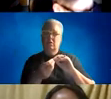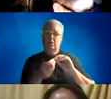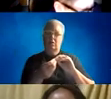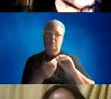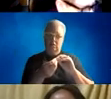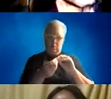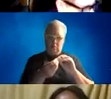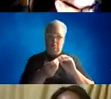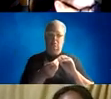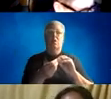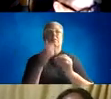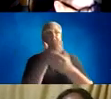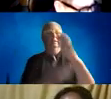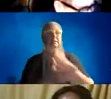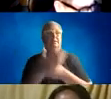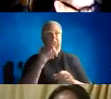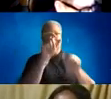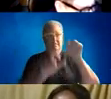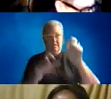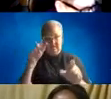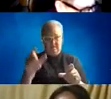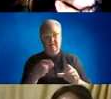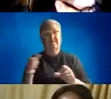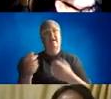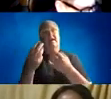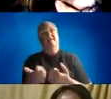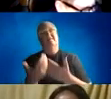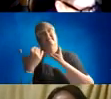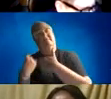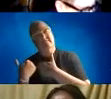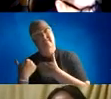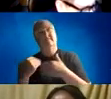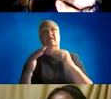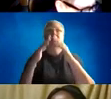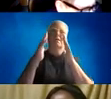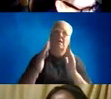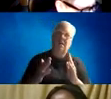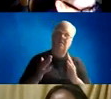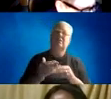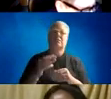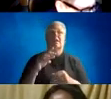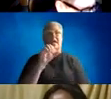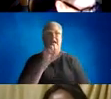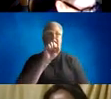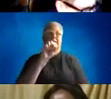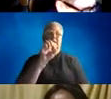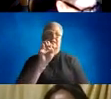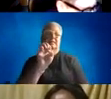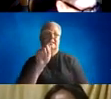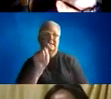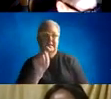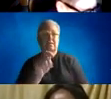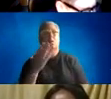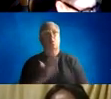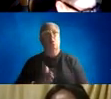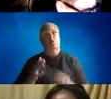disabled people who own land for housing, property, for asset and farming. So that is an indicator that can be used for